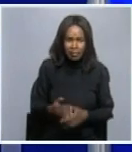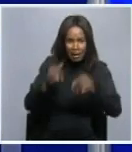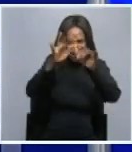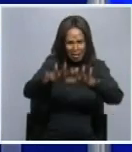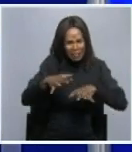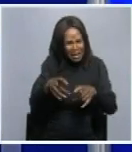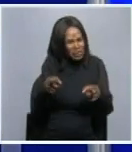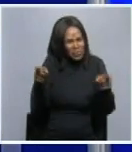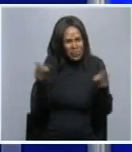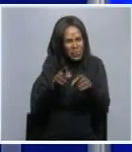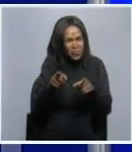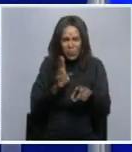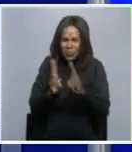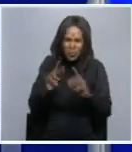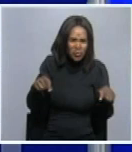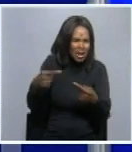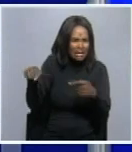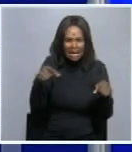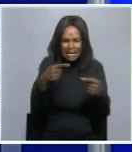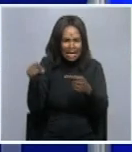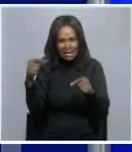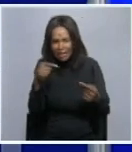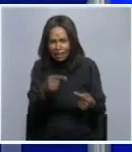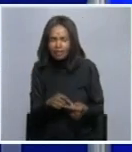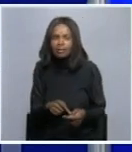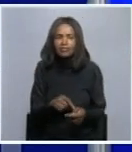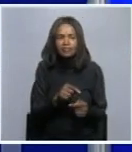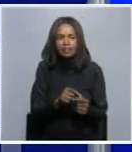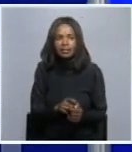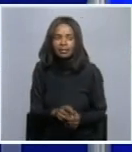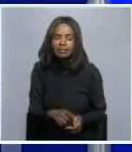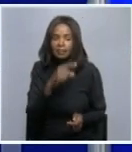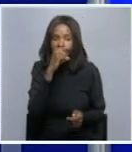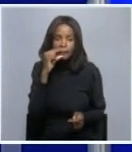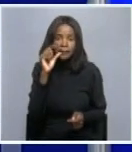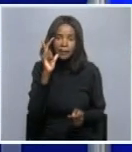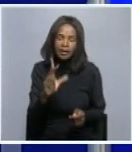that the National Assembly had today with regards to the nominations of candidates.